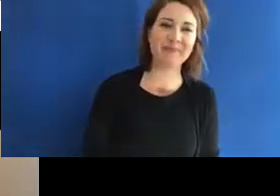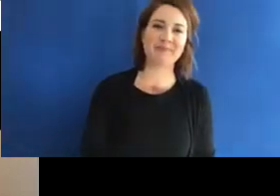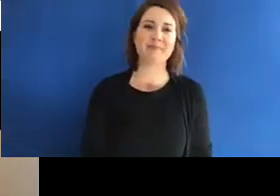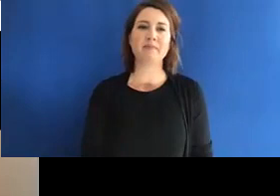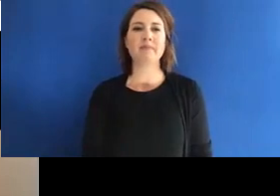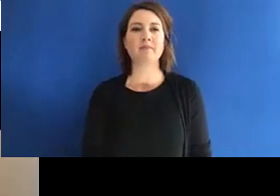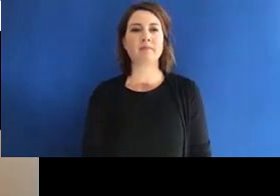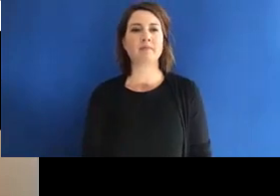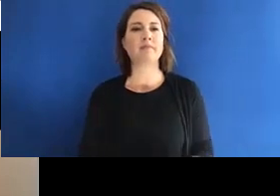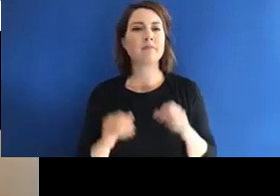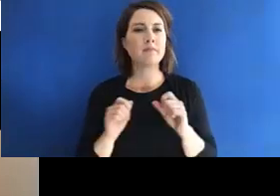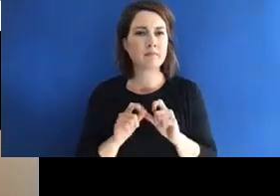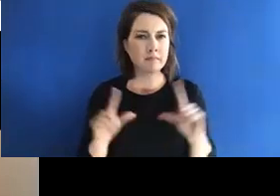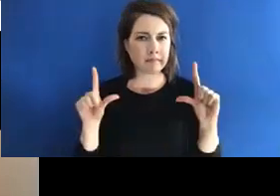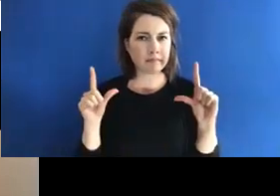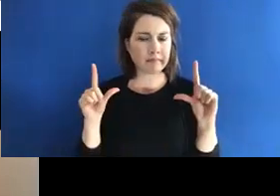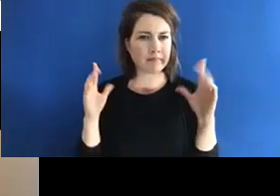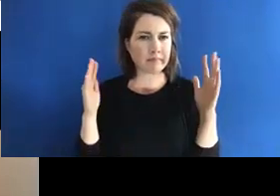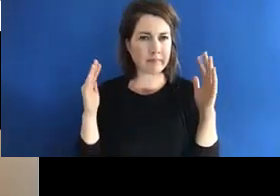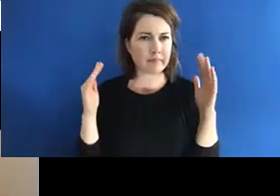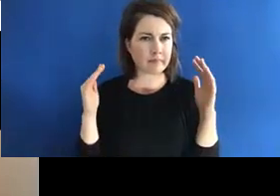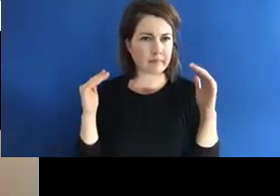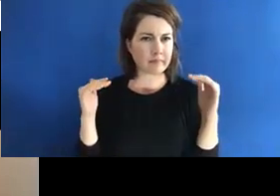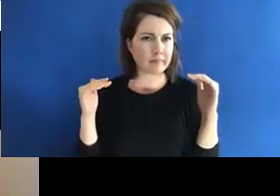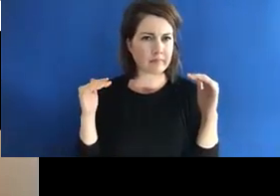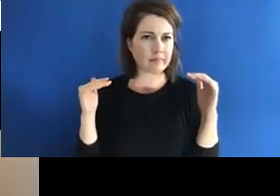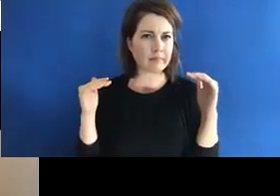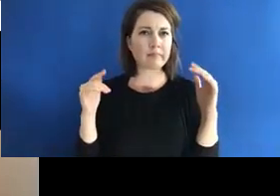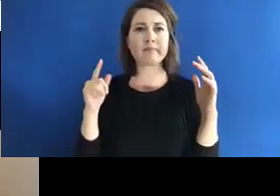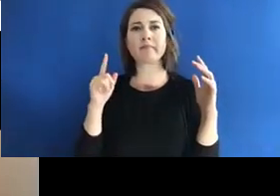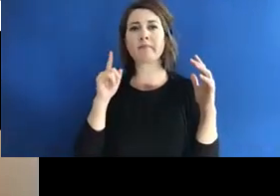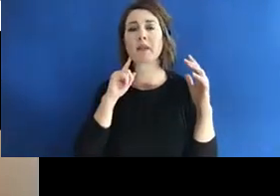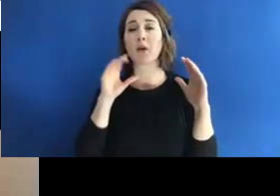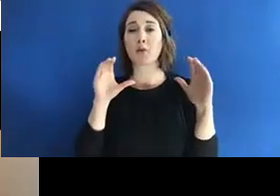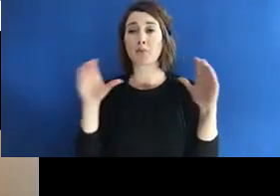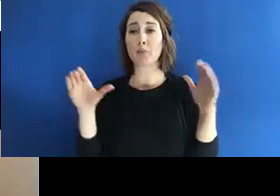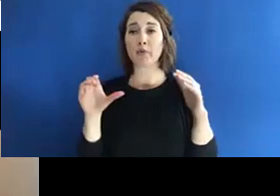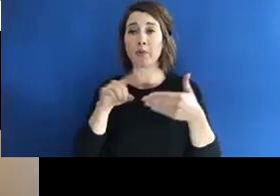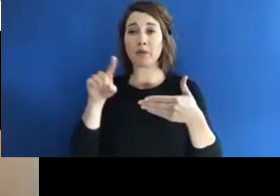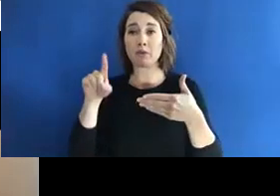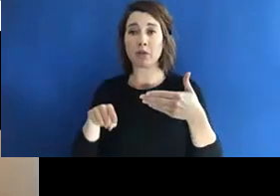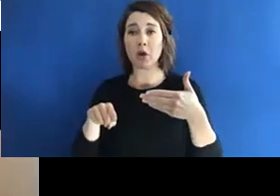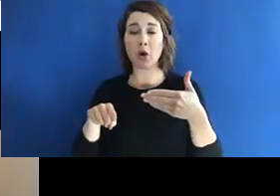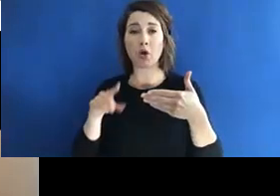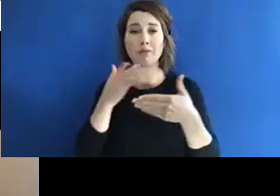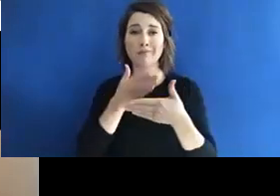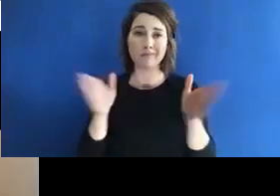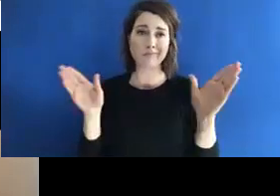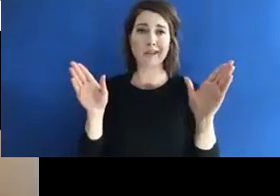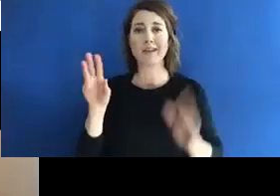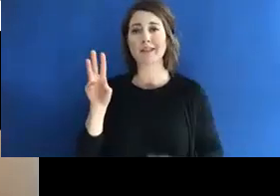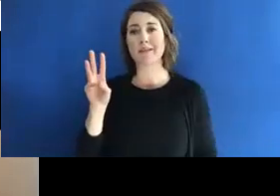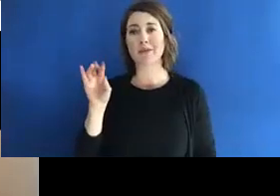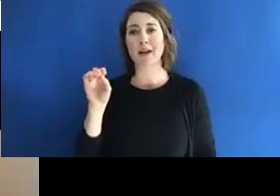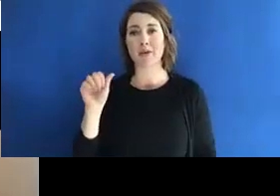On the next slide, we've provided performance results across the WIOA indicators